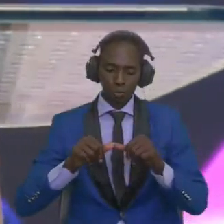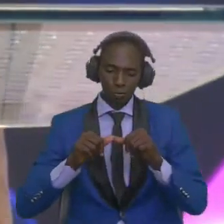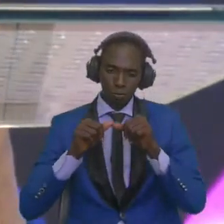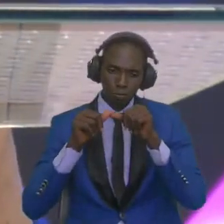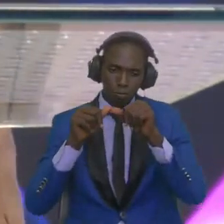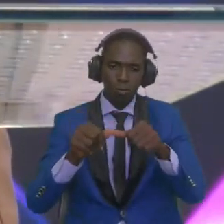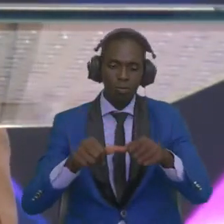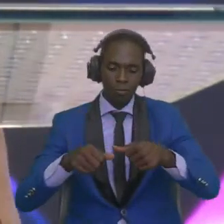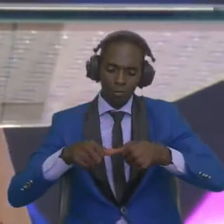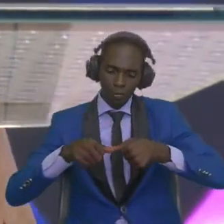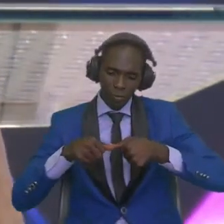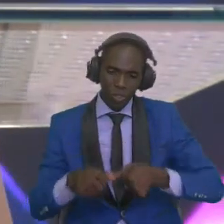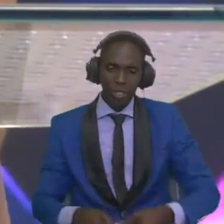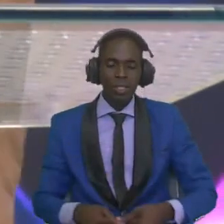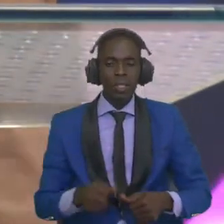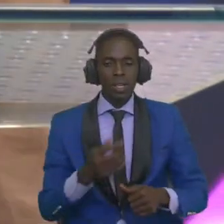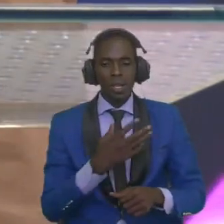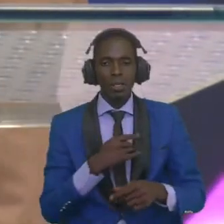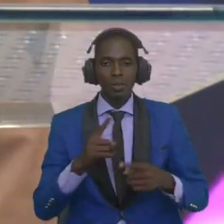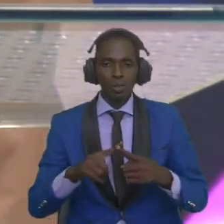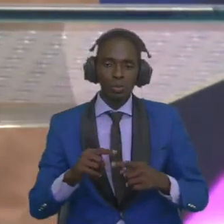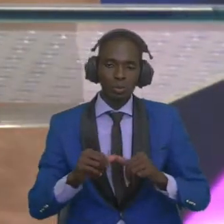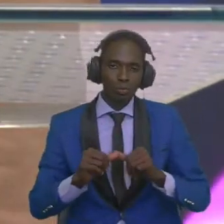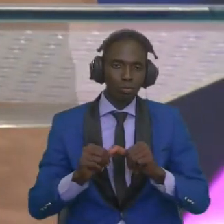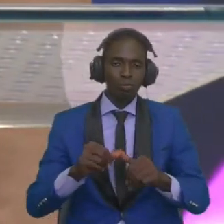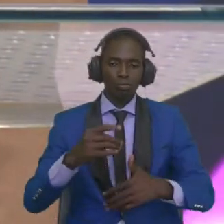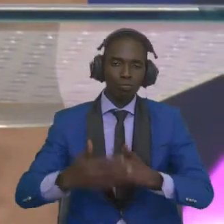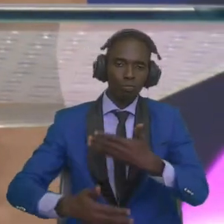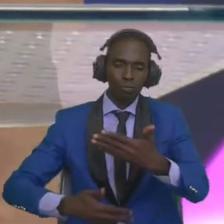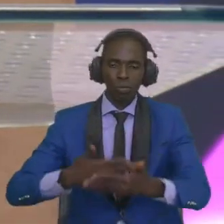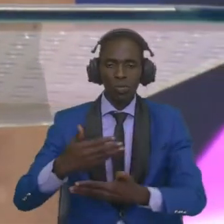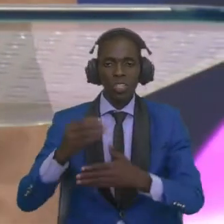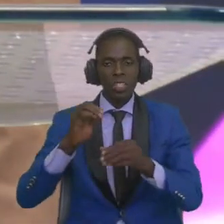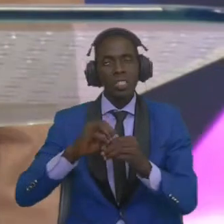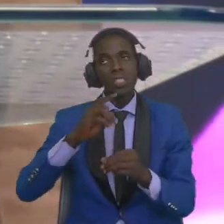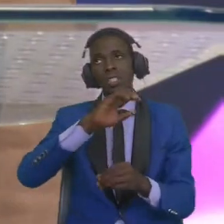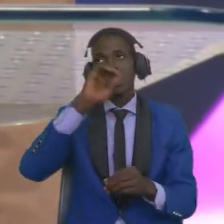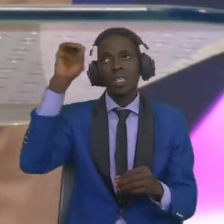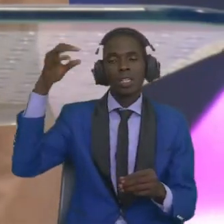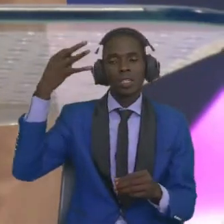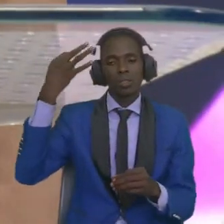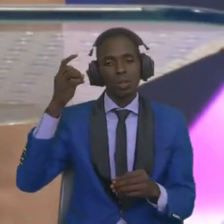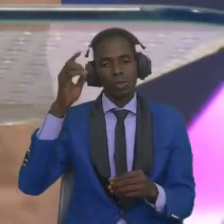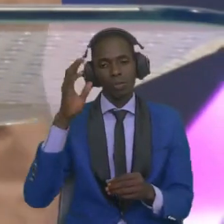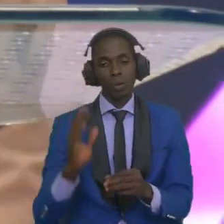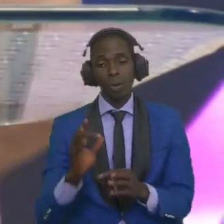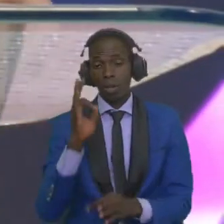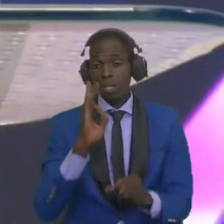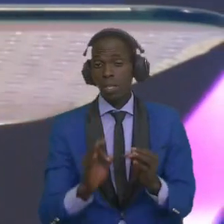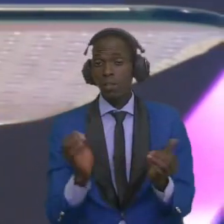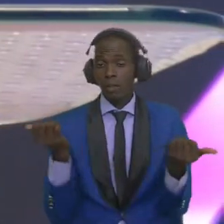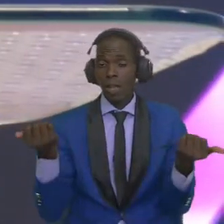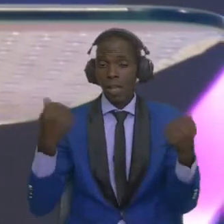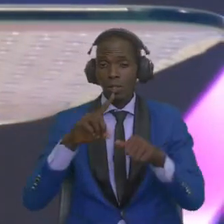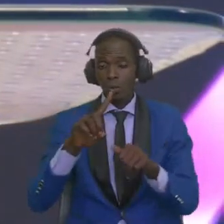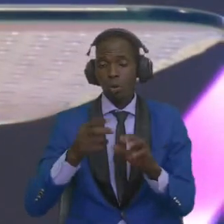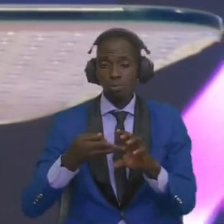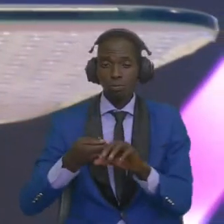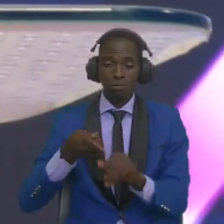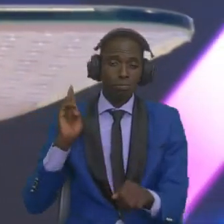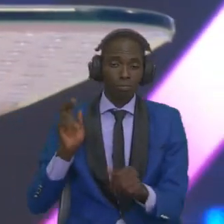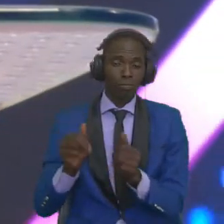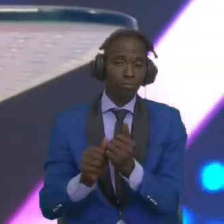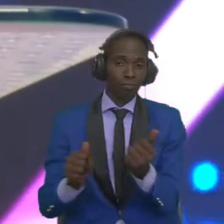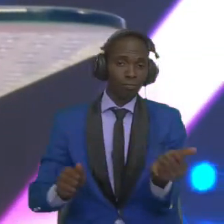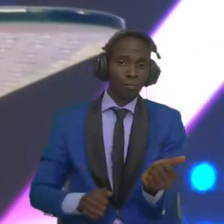He wants us to sustain the grace of God in our lives. If any man draw back, my soul